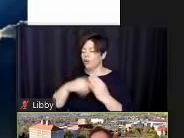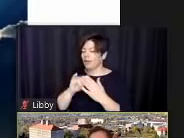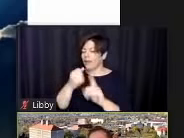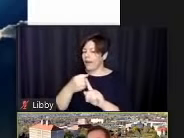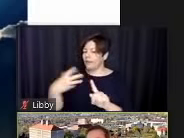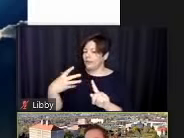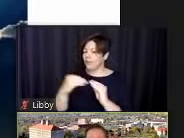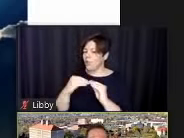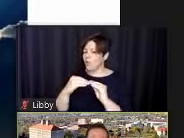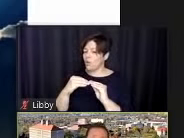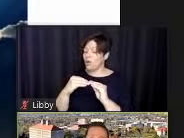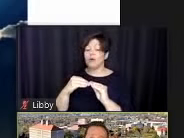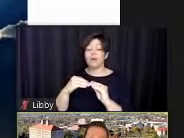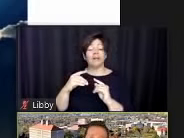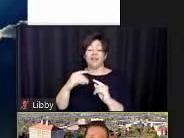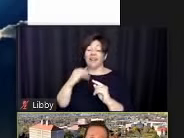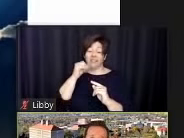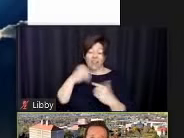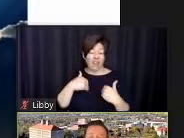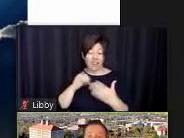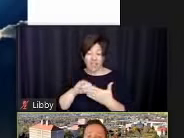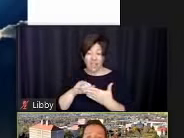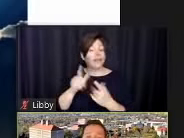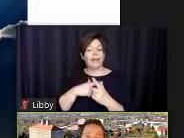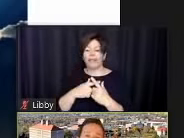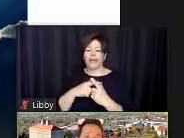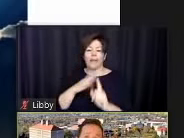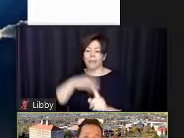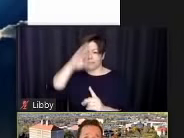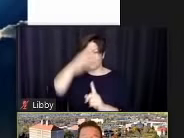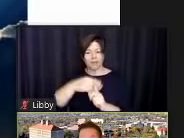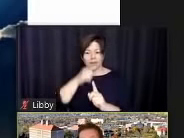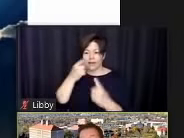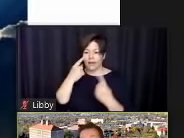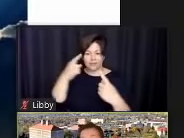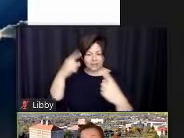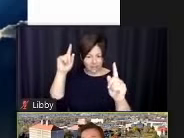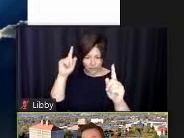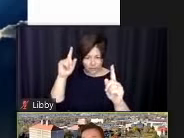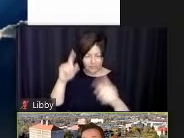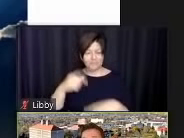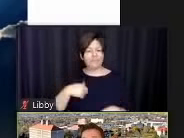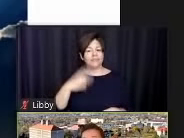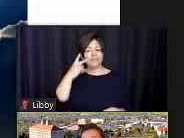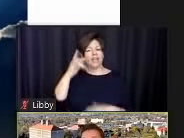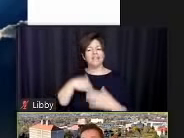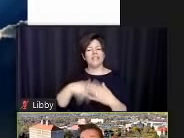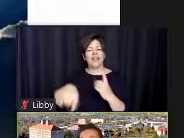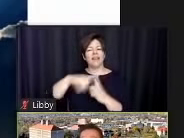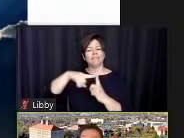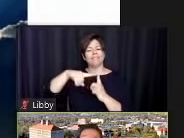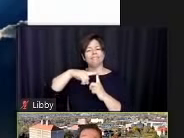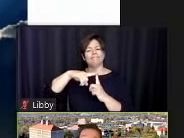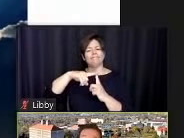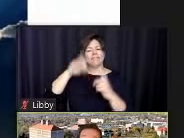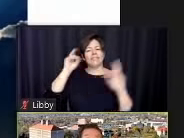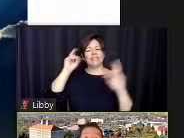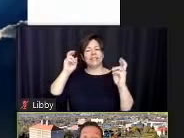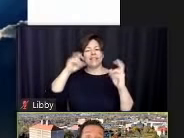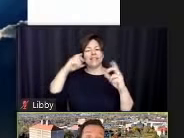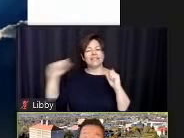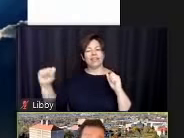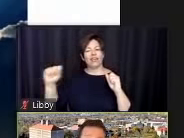and inclusion wouldn't have been there. So I see that the silver linings we're talking about in hybrid, blended, or fully